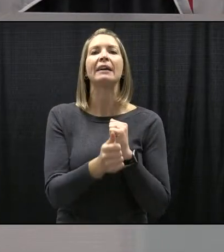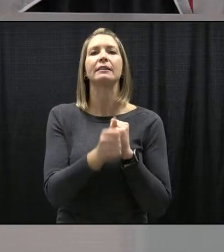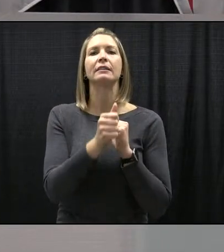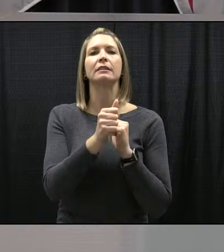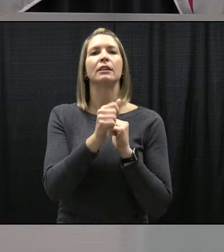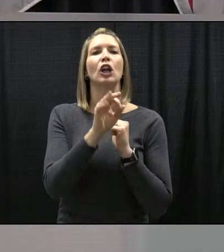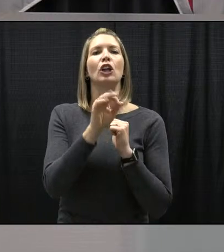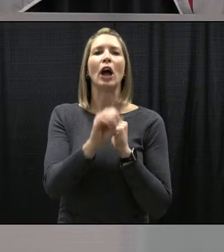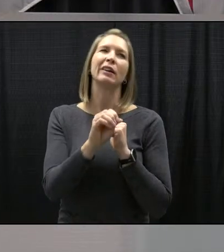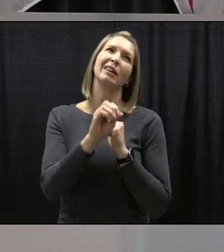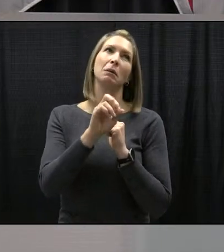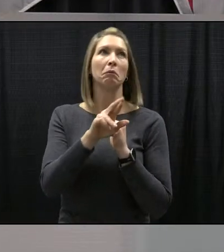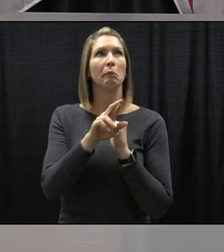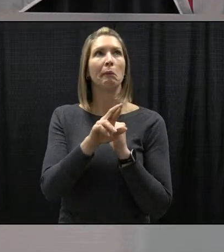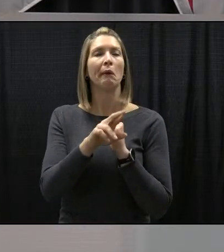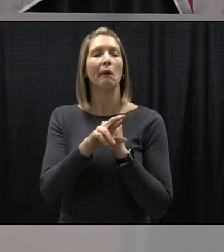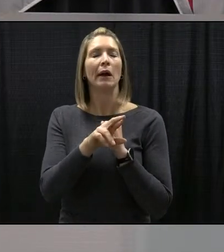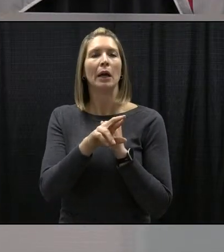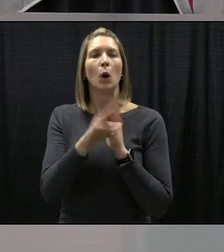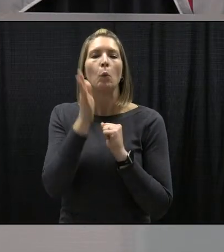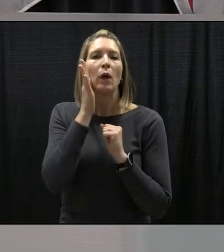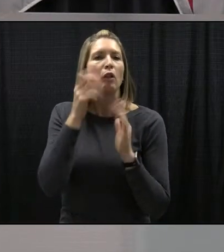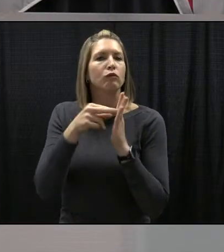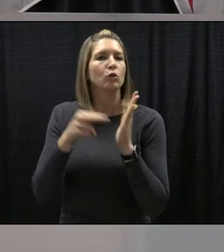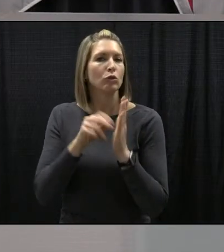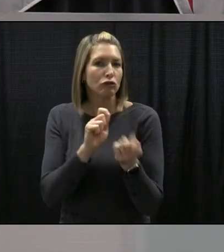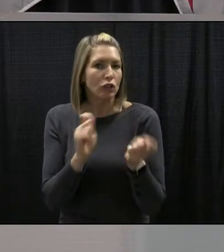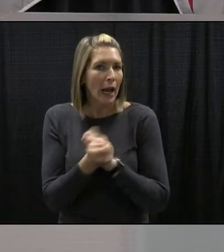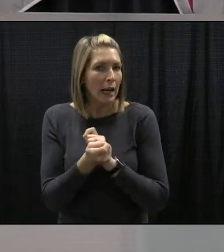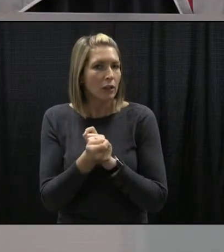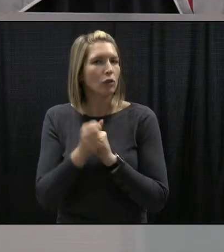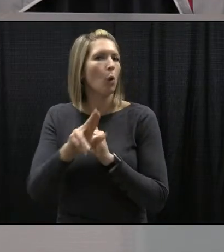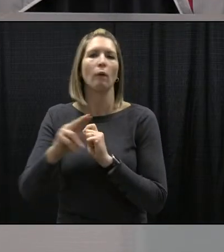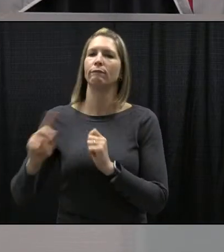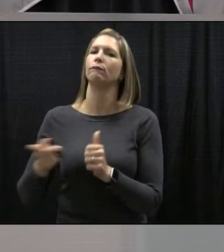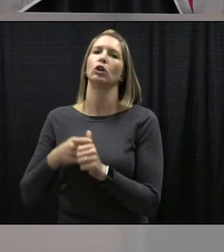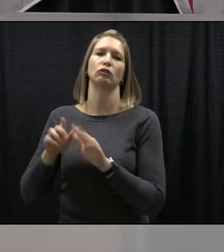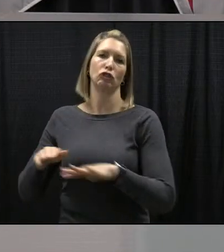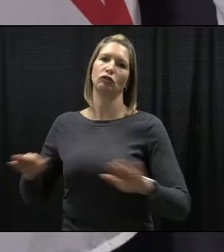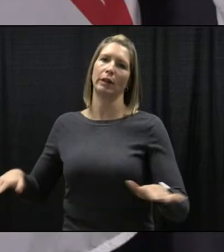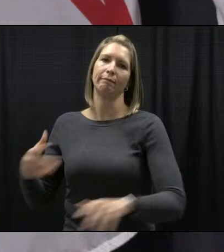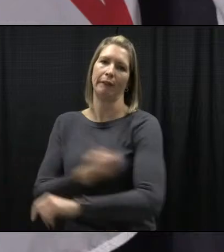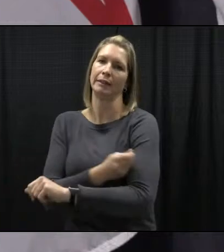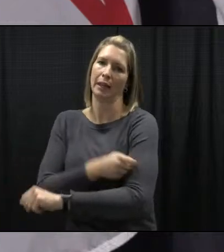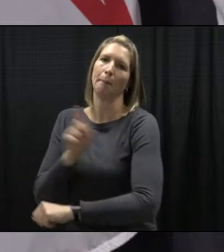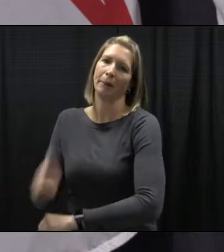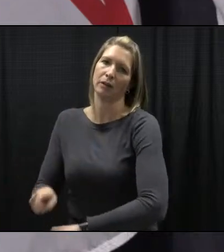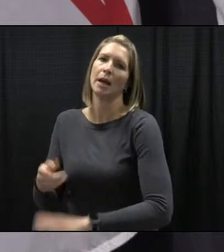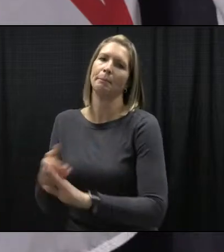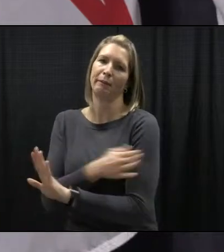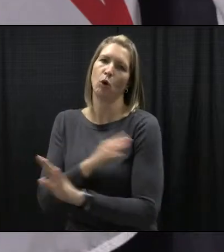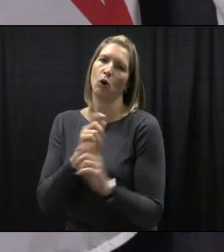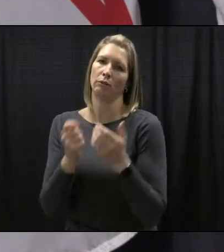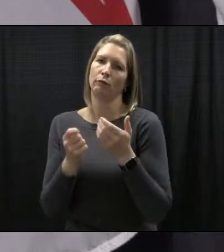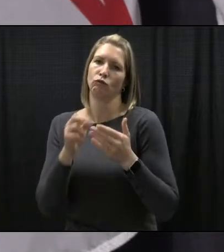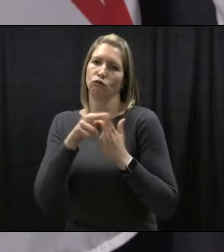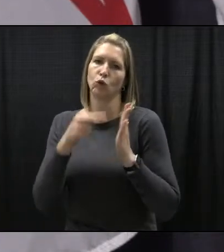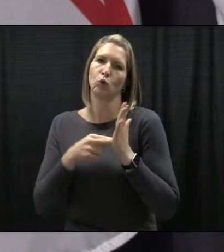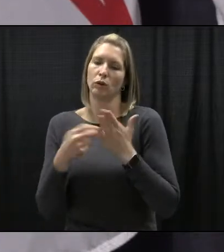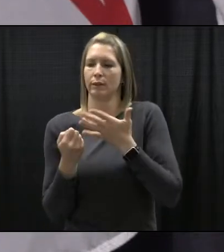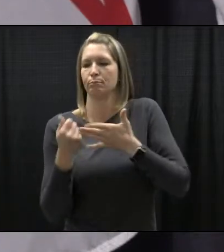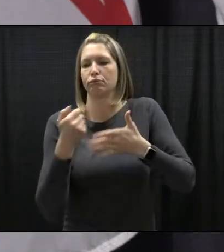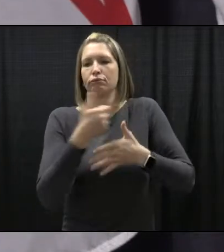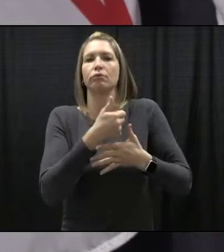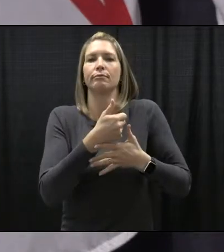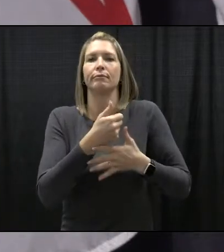or do we have to have those kids vaccinated before things will change and restrictions will ease further? So we're certainly having some discussions